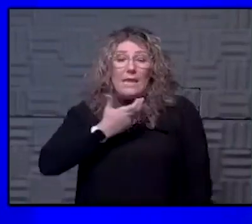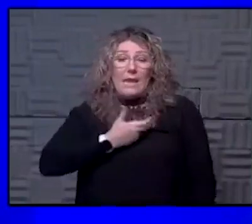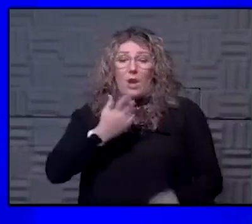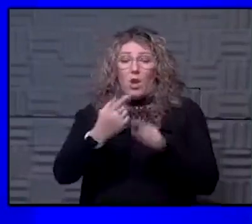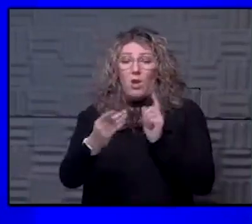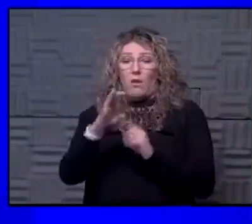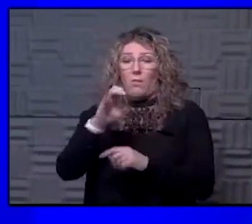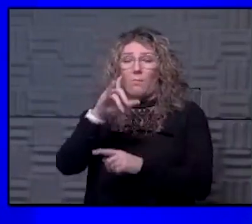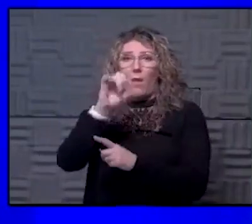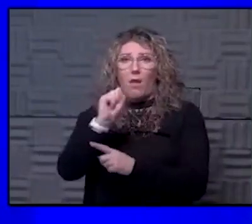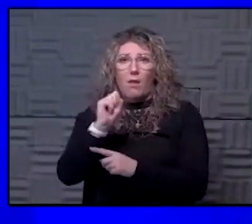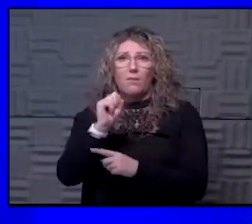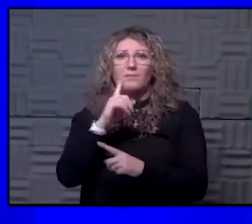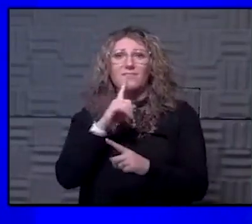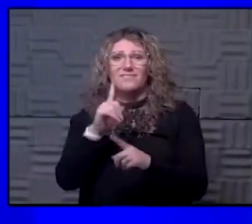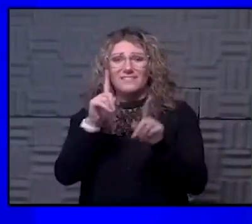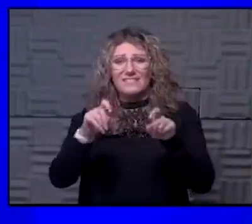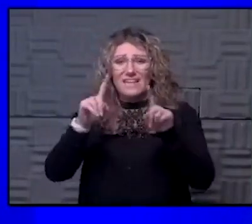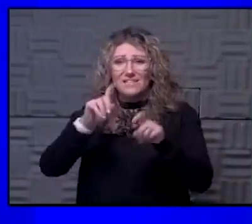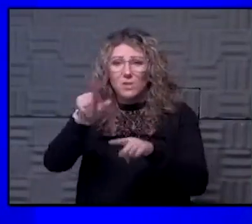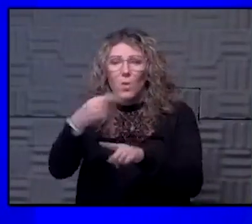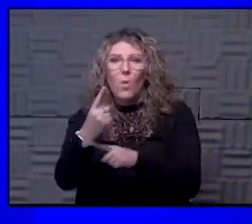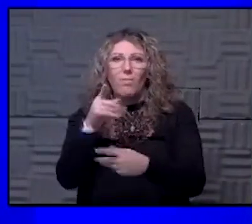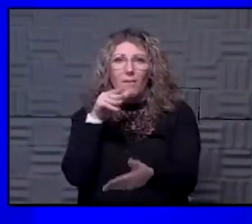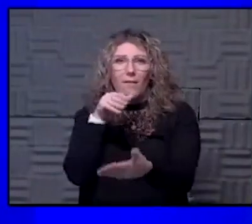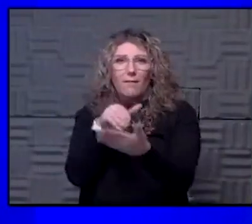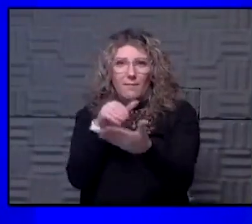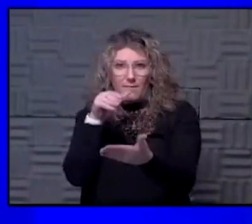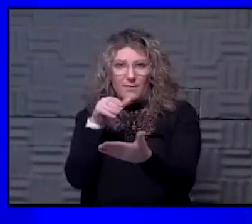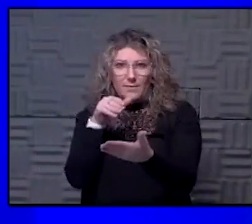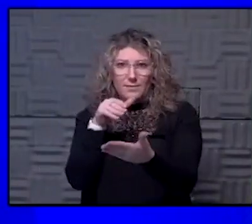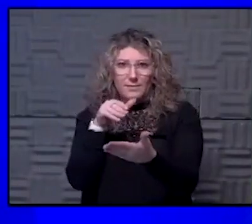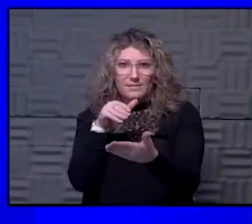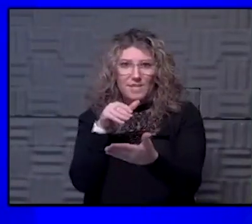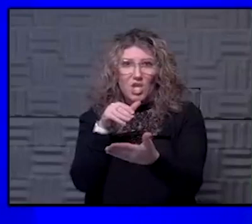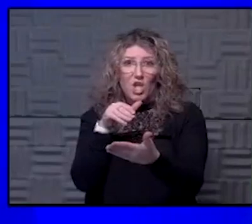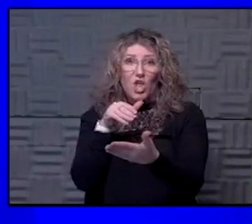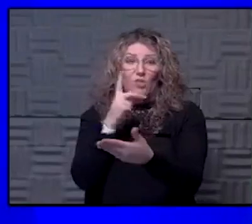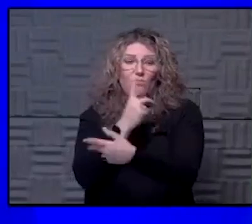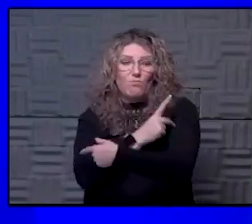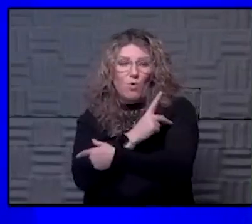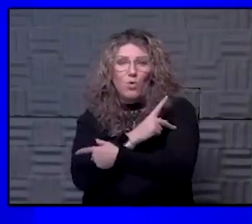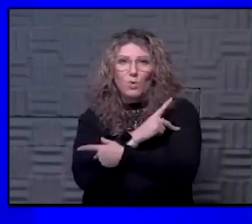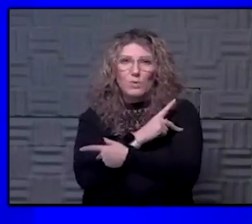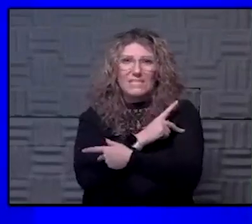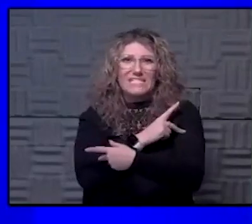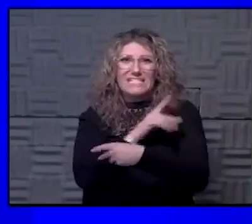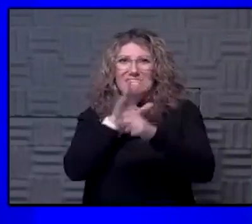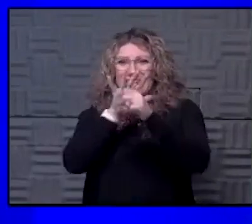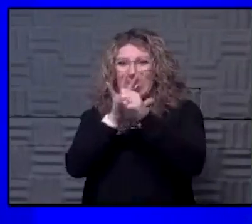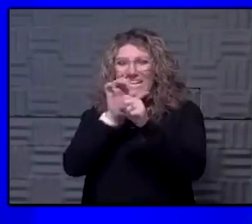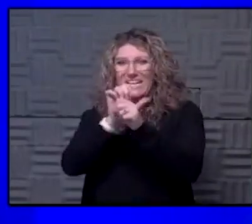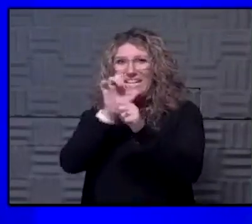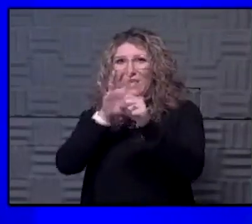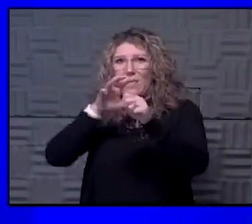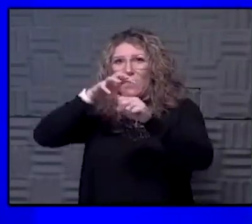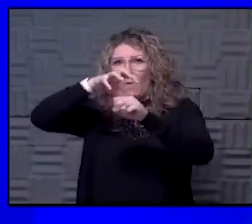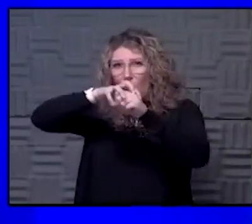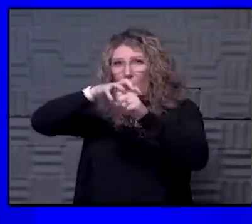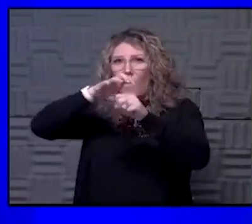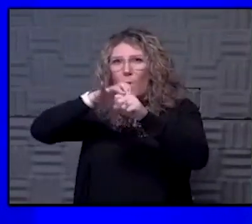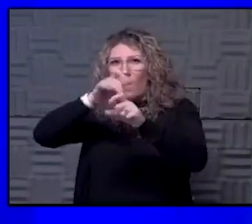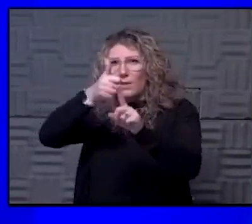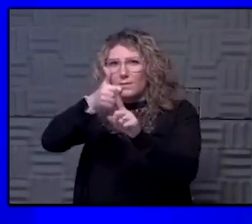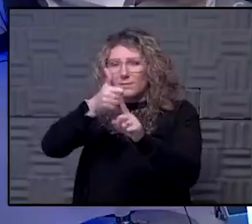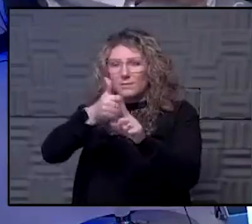antibody tests test only for antibodies against the protein found on the virus itself, not the spike protein. So that's the other thing to